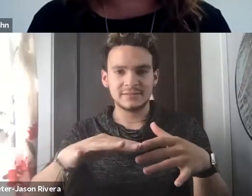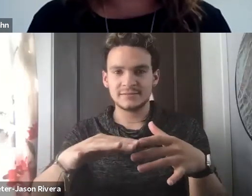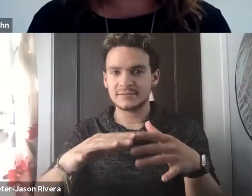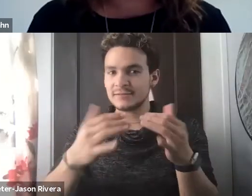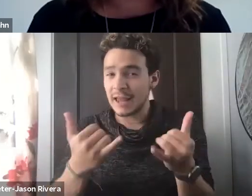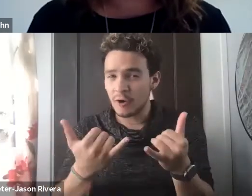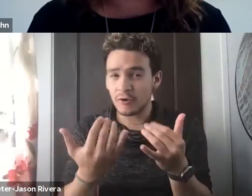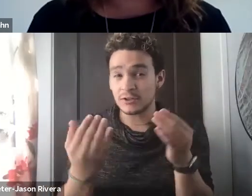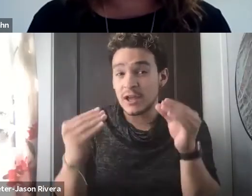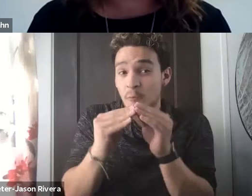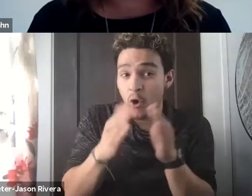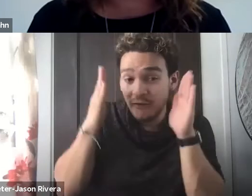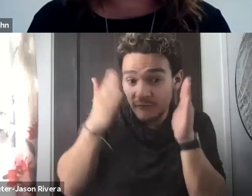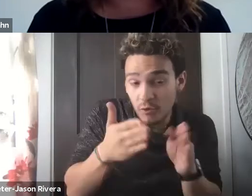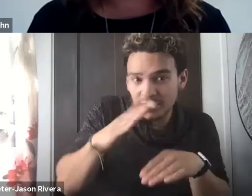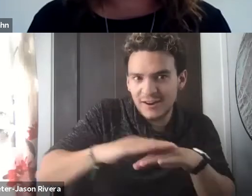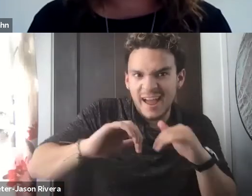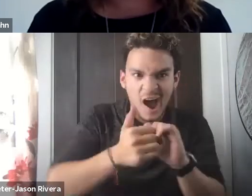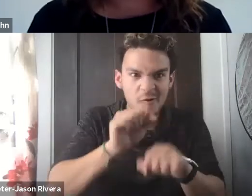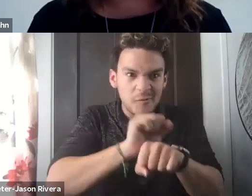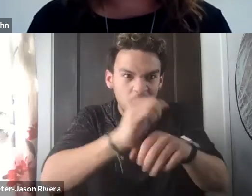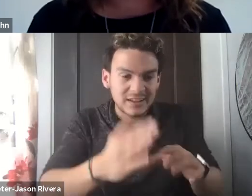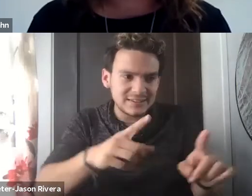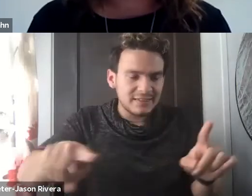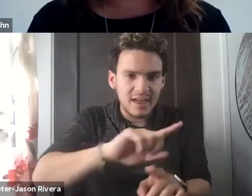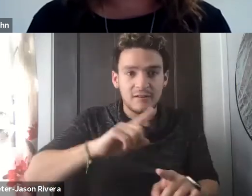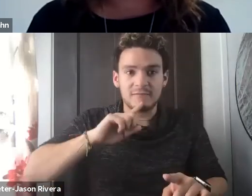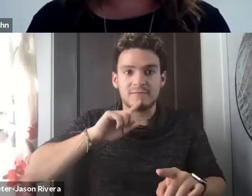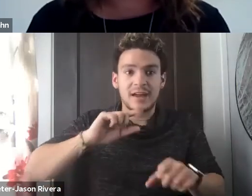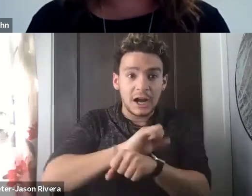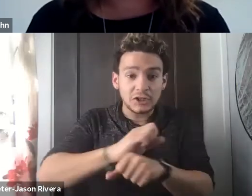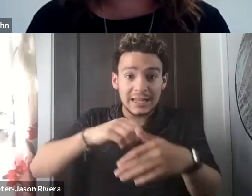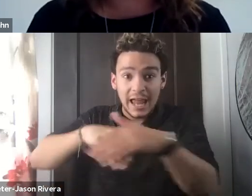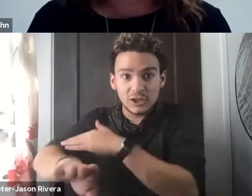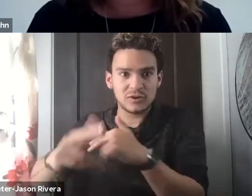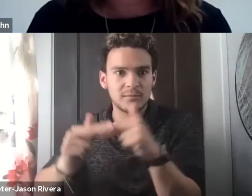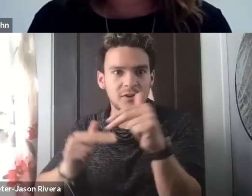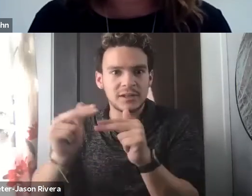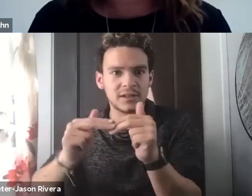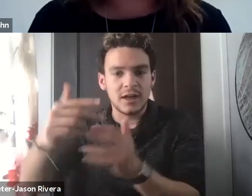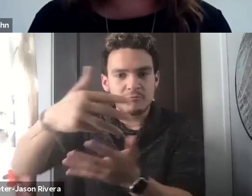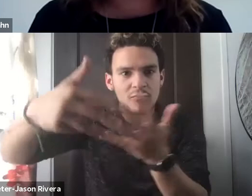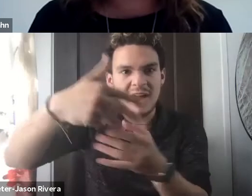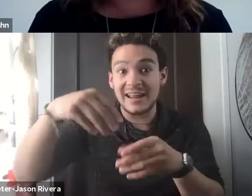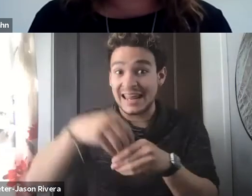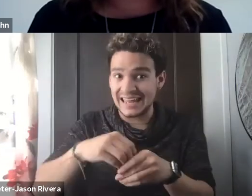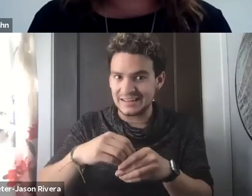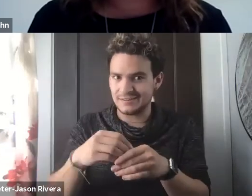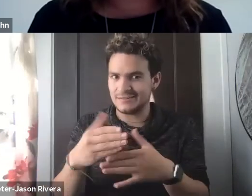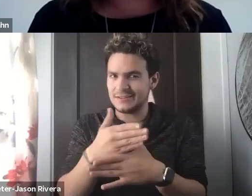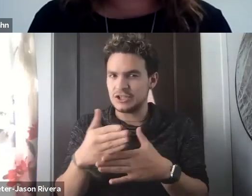focus now on how employees will be physically entering a building and move around within the shared